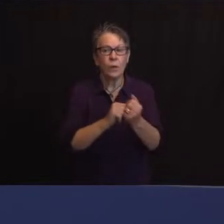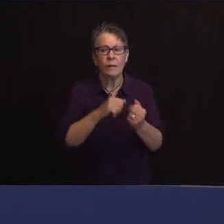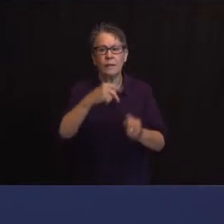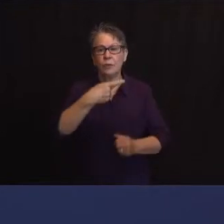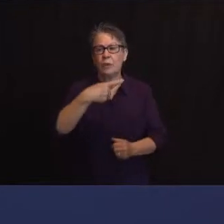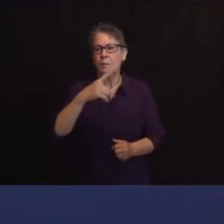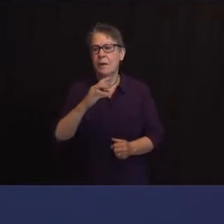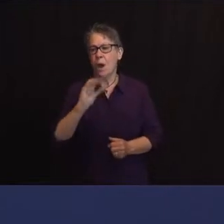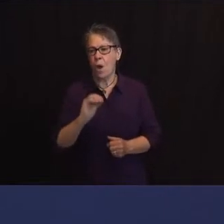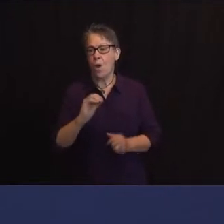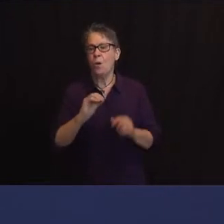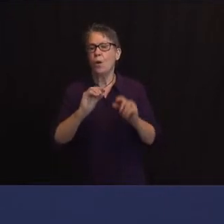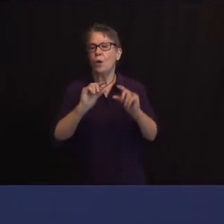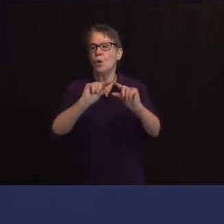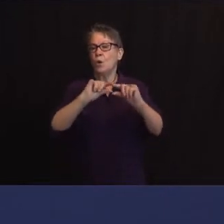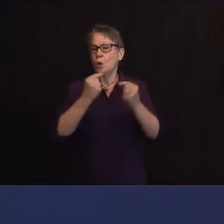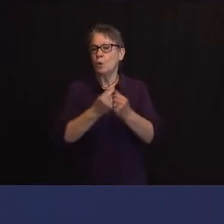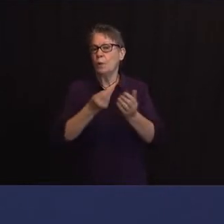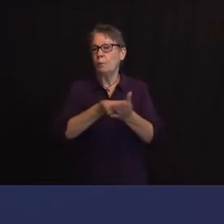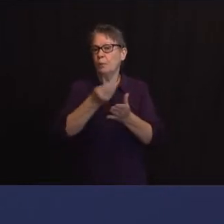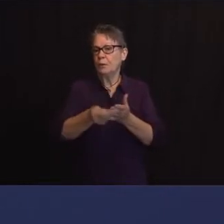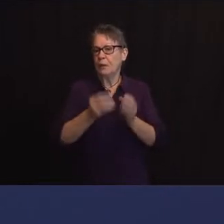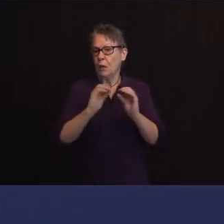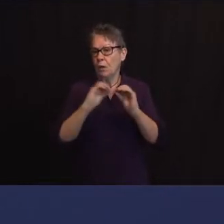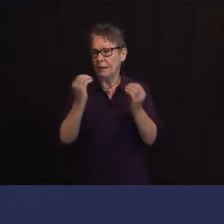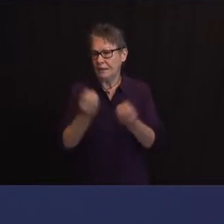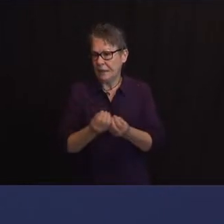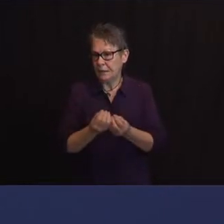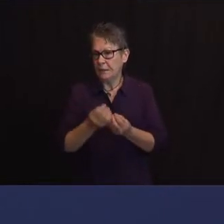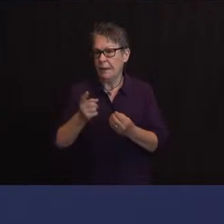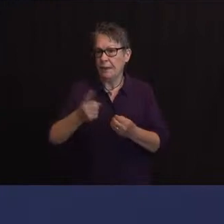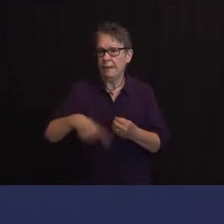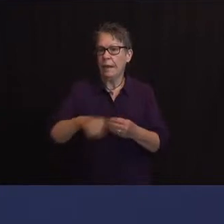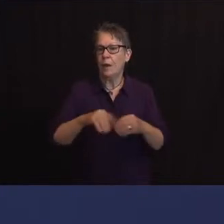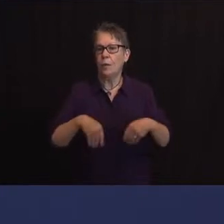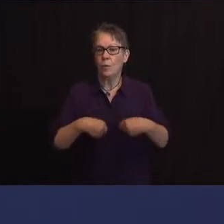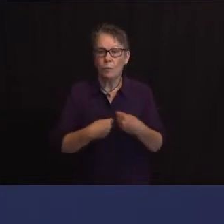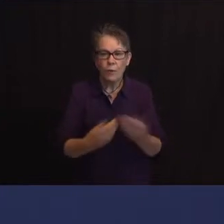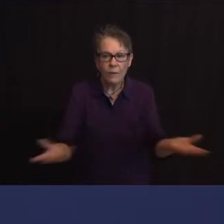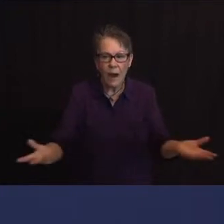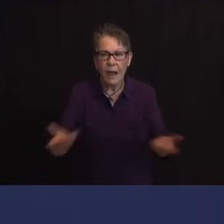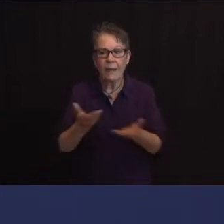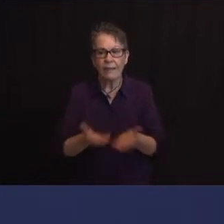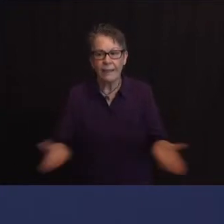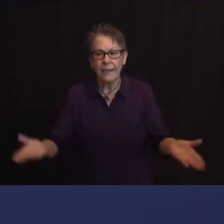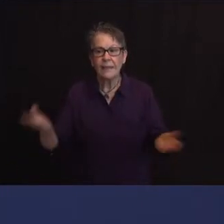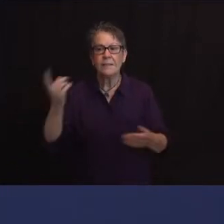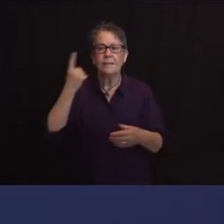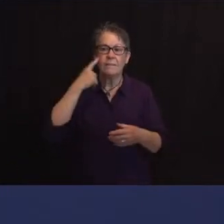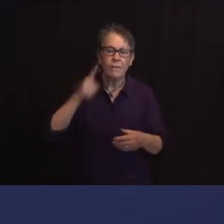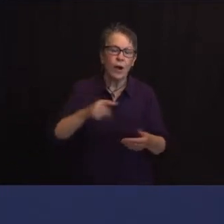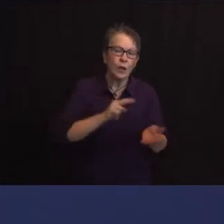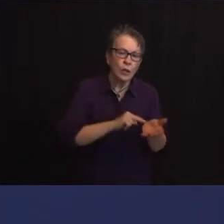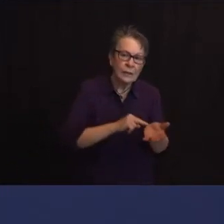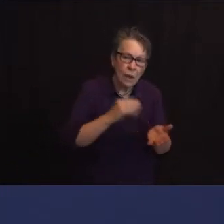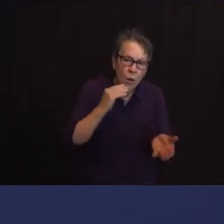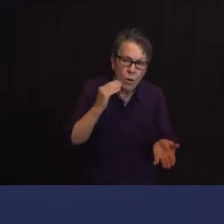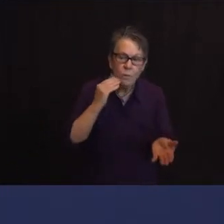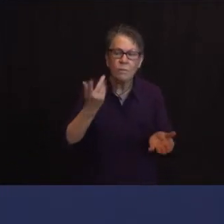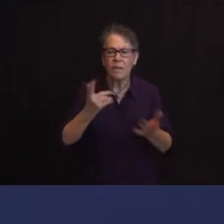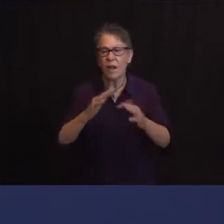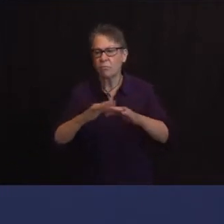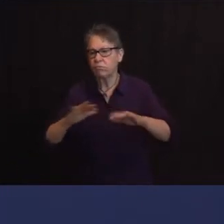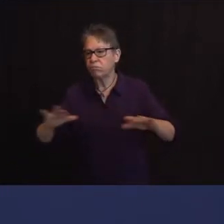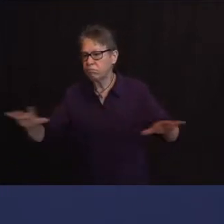care industry. There's 2 main ones, MHA and I'm going to say